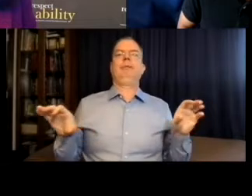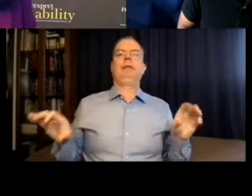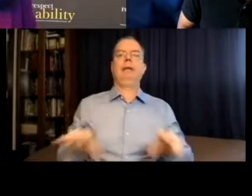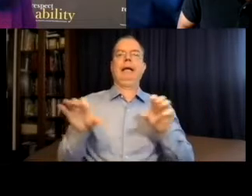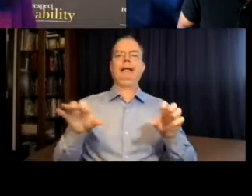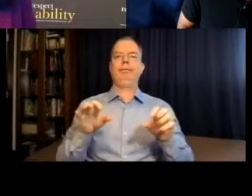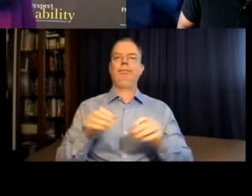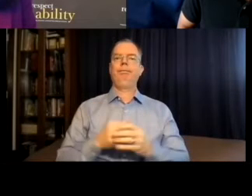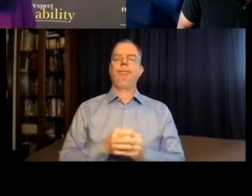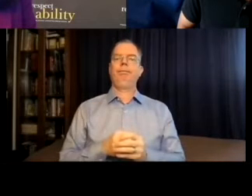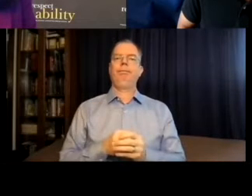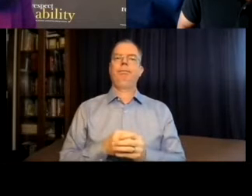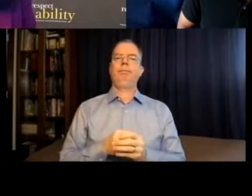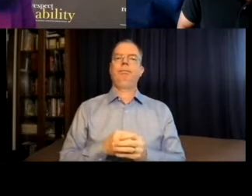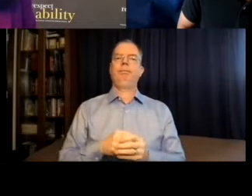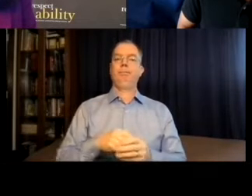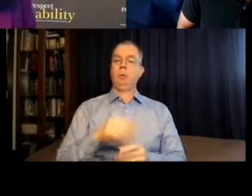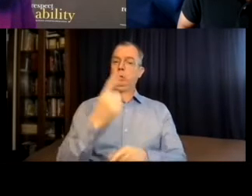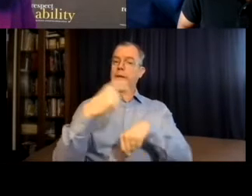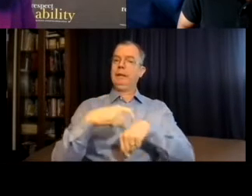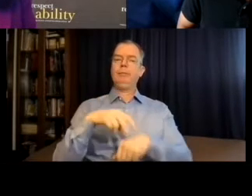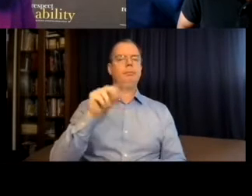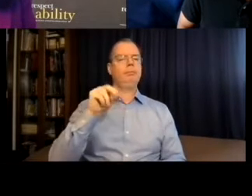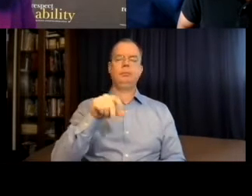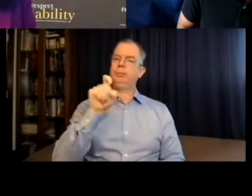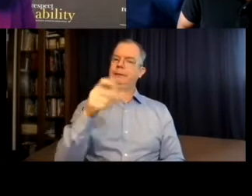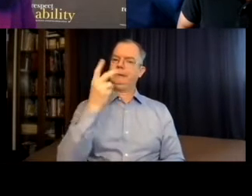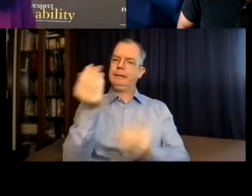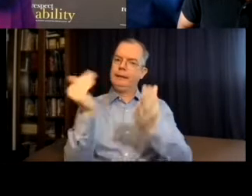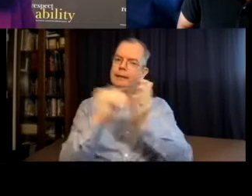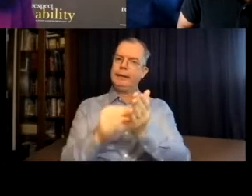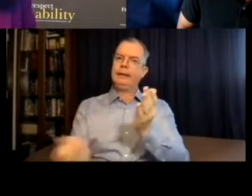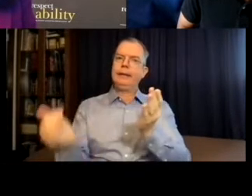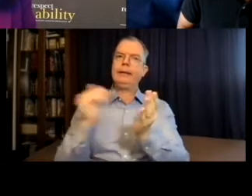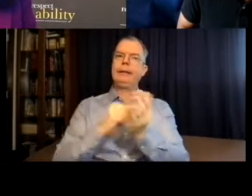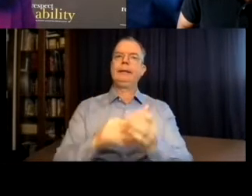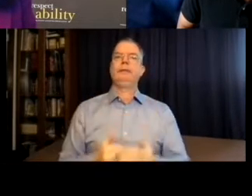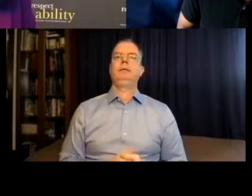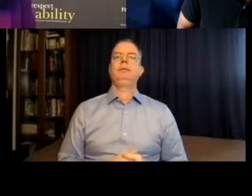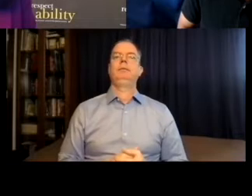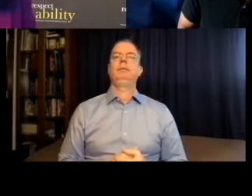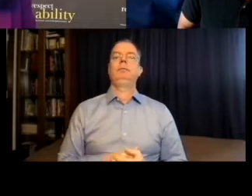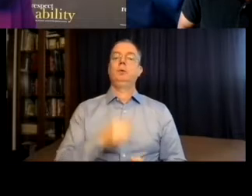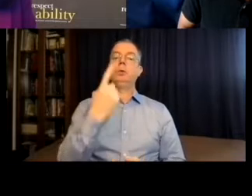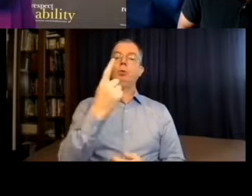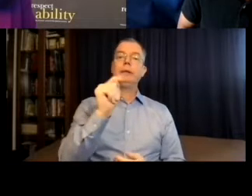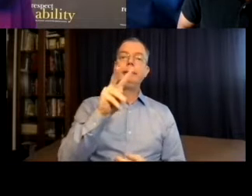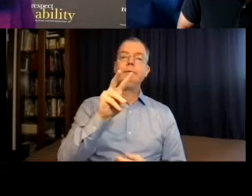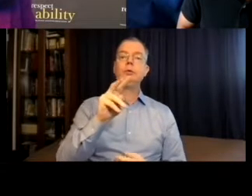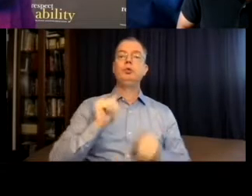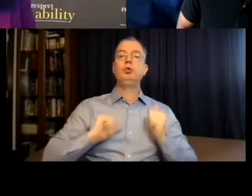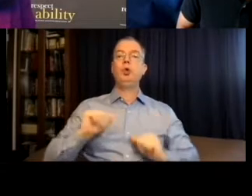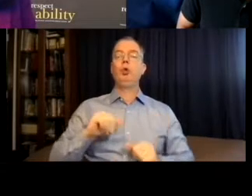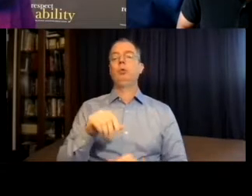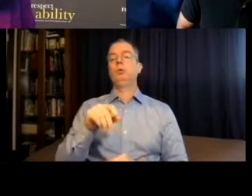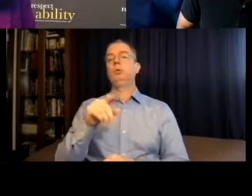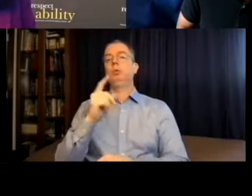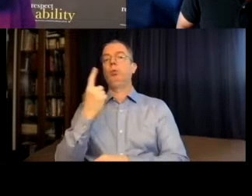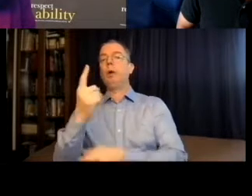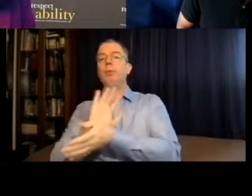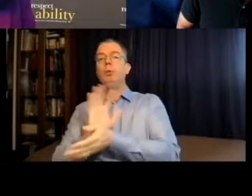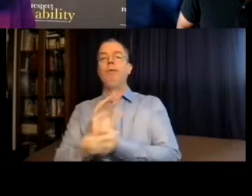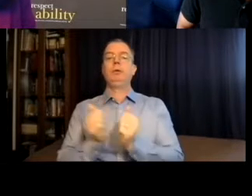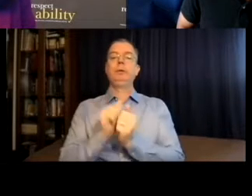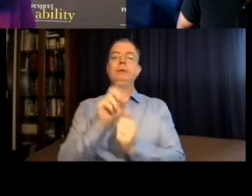to see people with disabilities for what they can do, not one time, but over and over again. A single